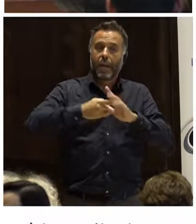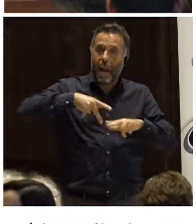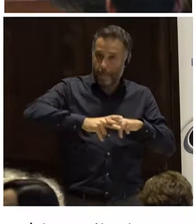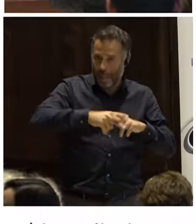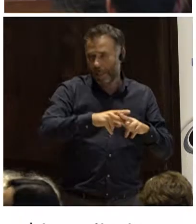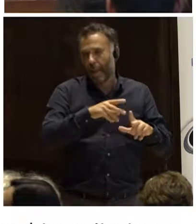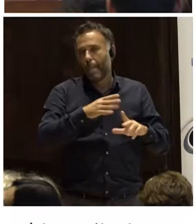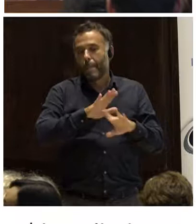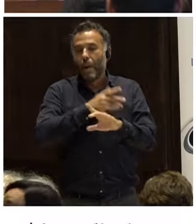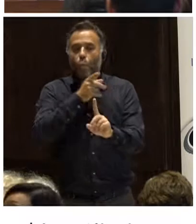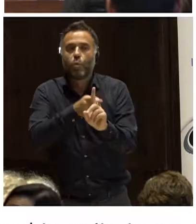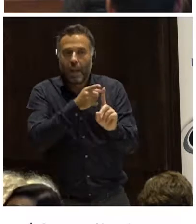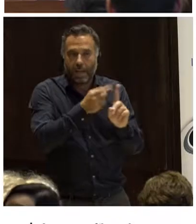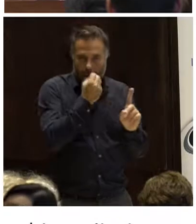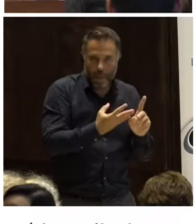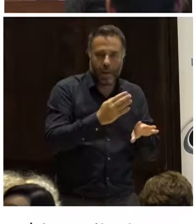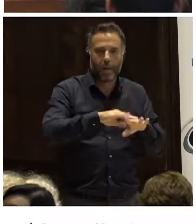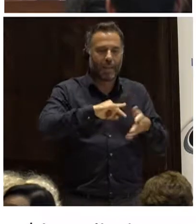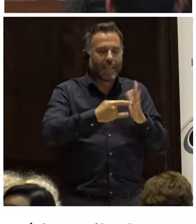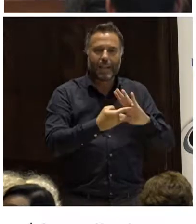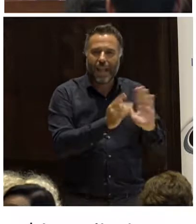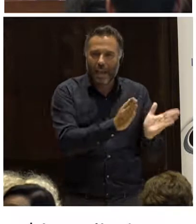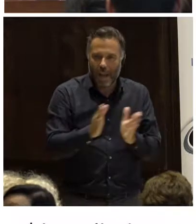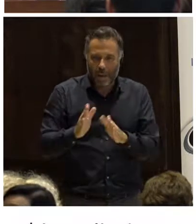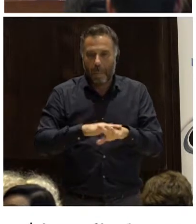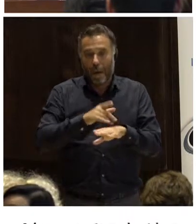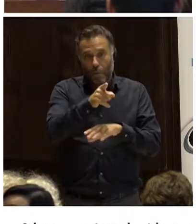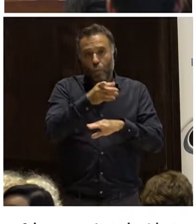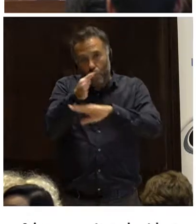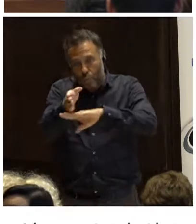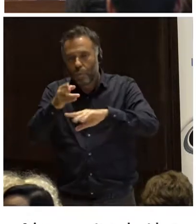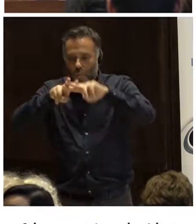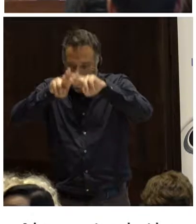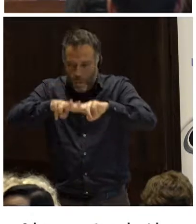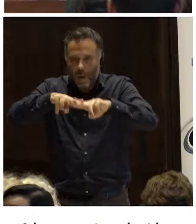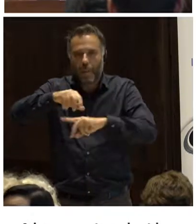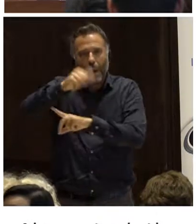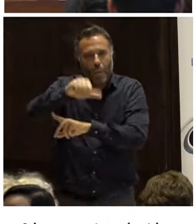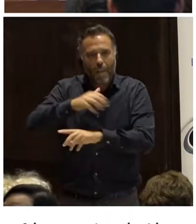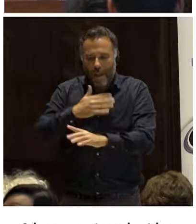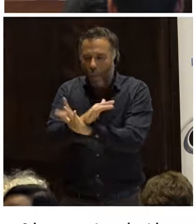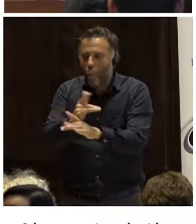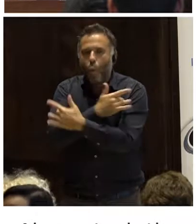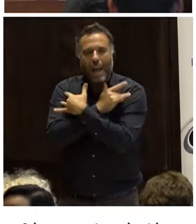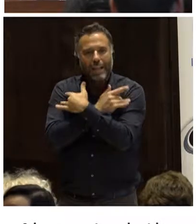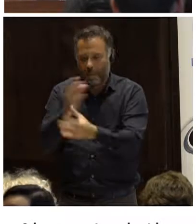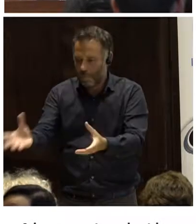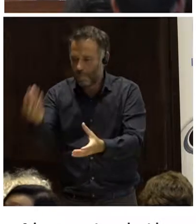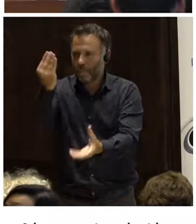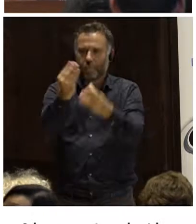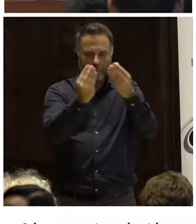of toys. This has been written and prepared by 3 members of Ludi, and one of them